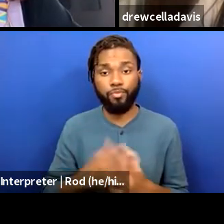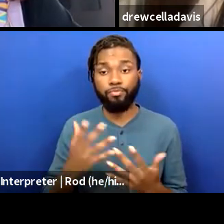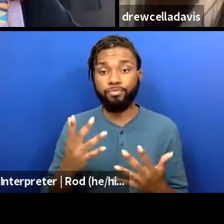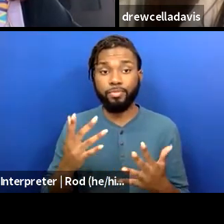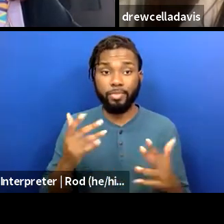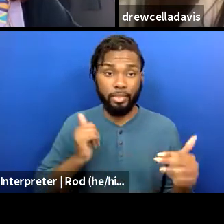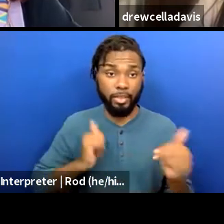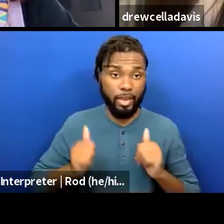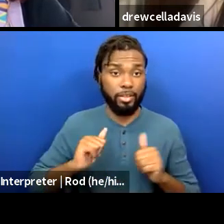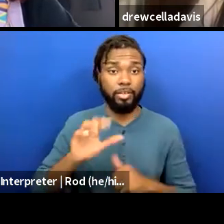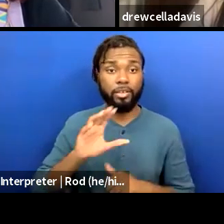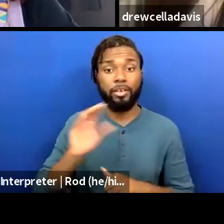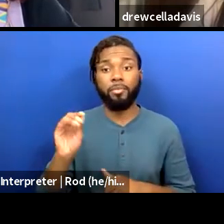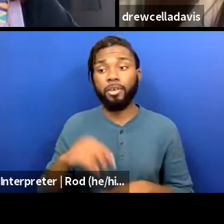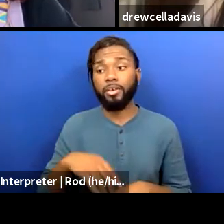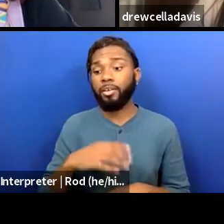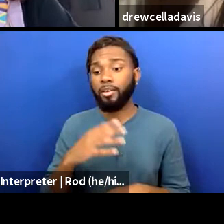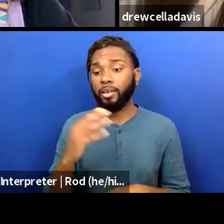acting companies.